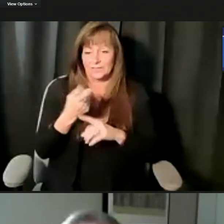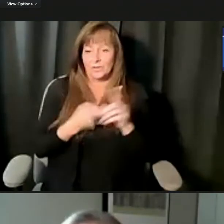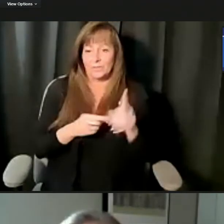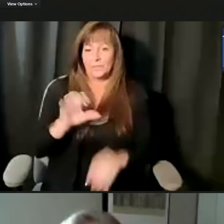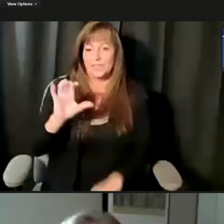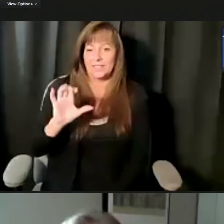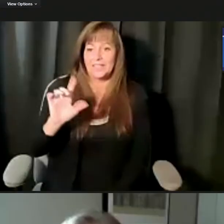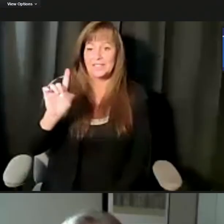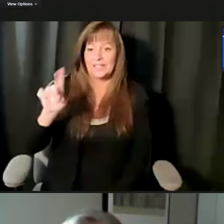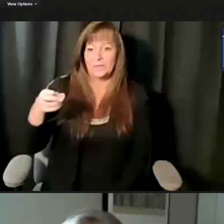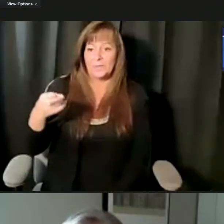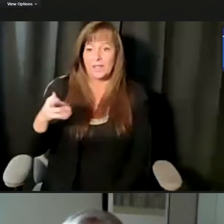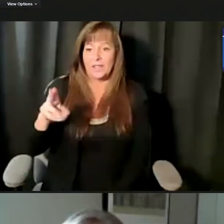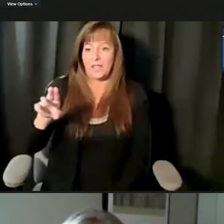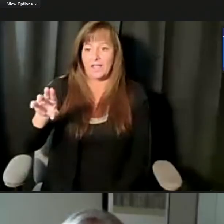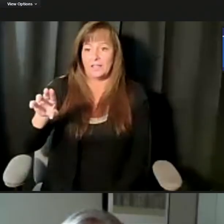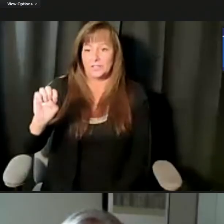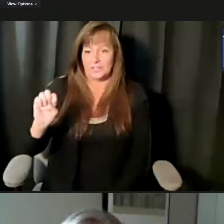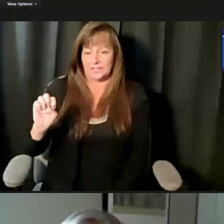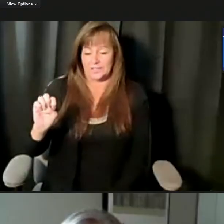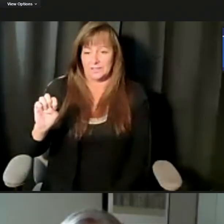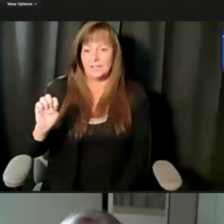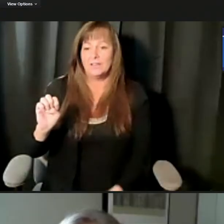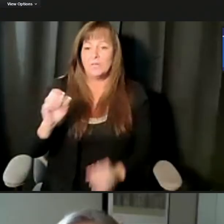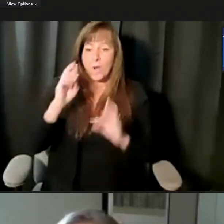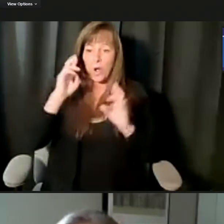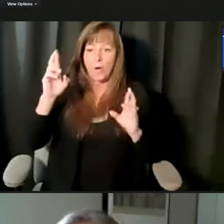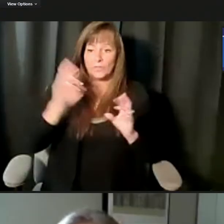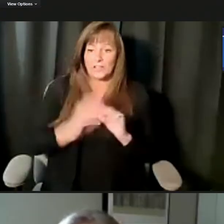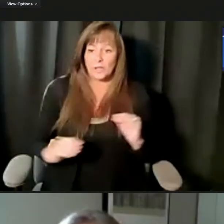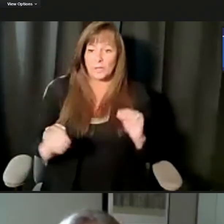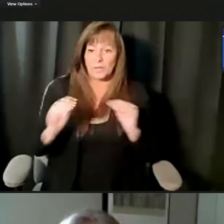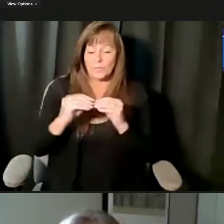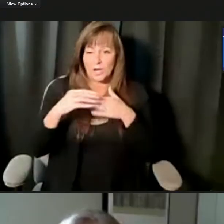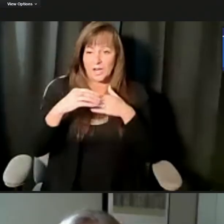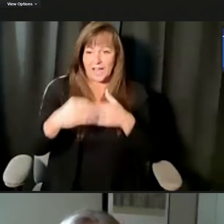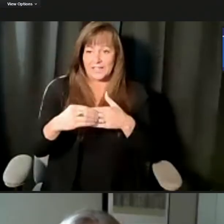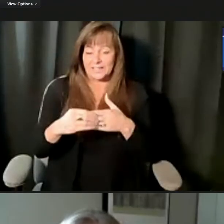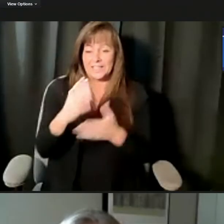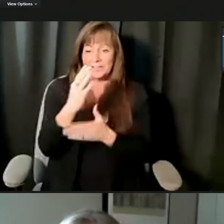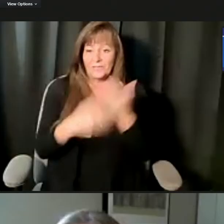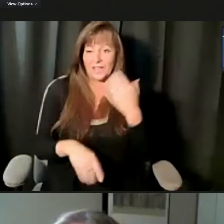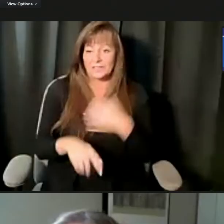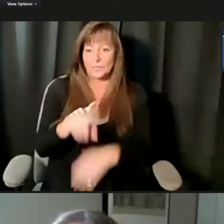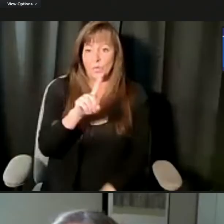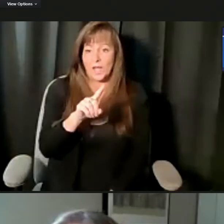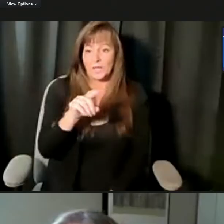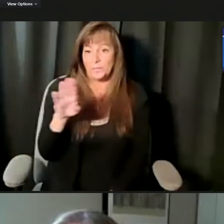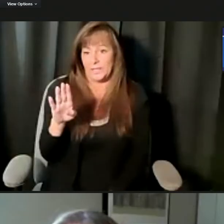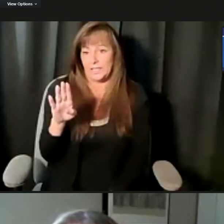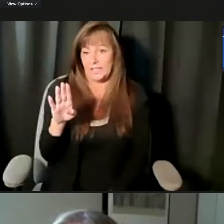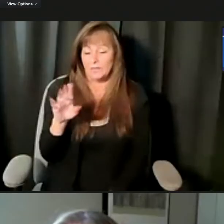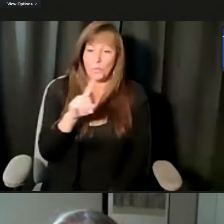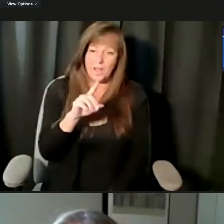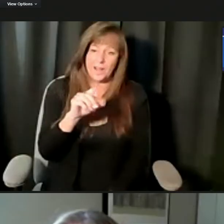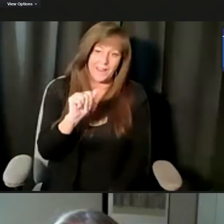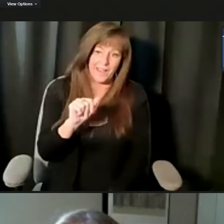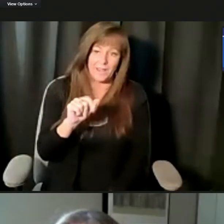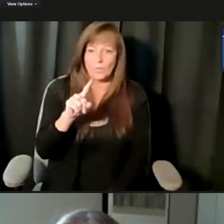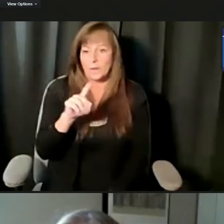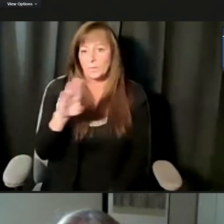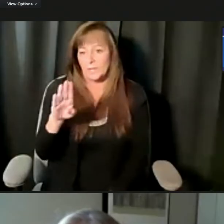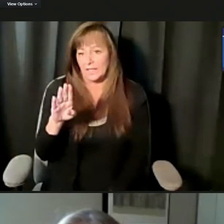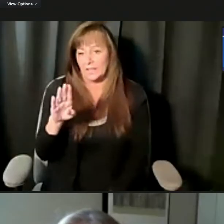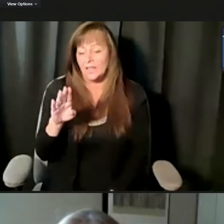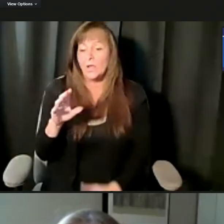of our guidance with a little bit more granularity in phase 1B and really look at how we parse that out to do the most good